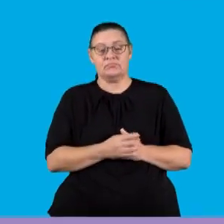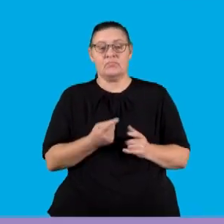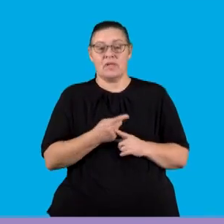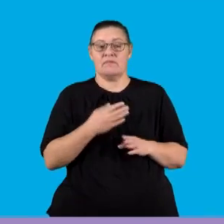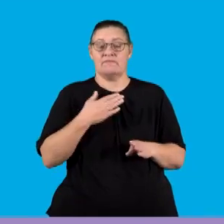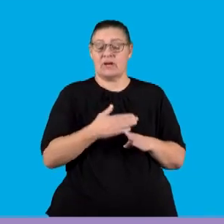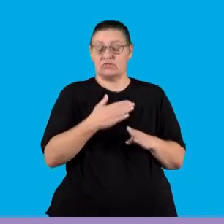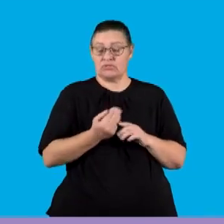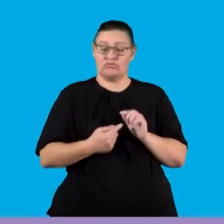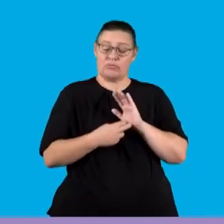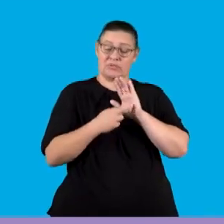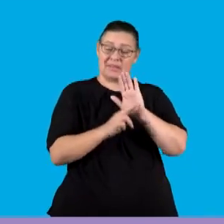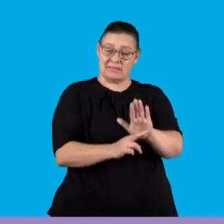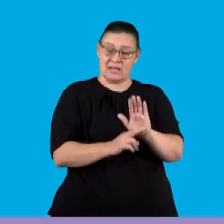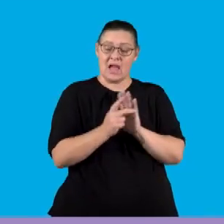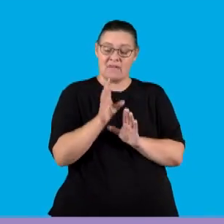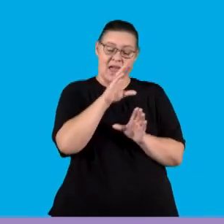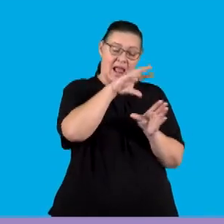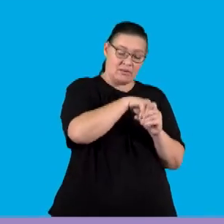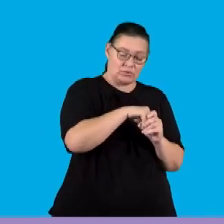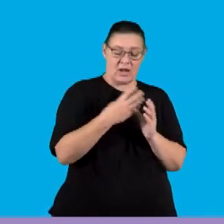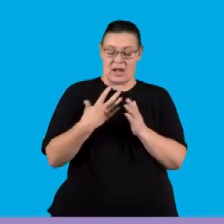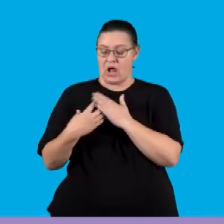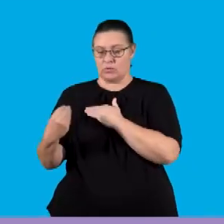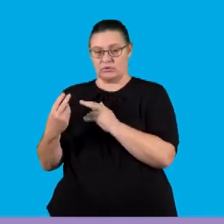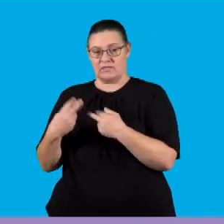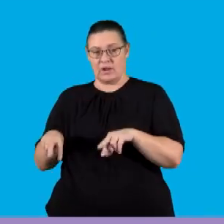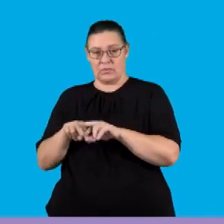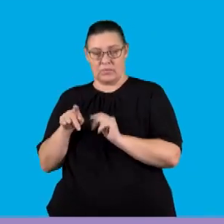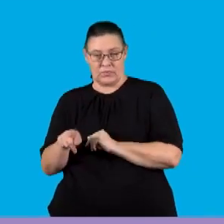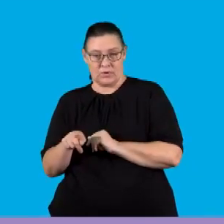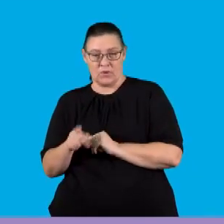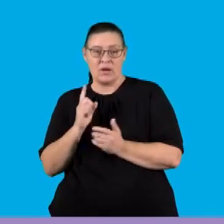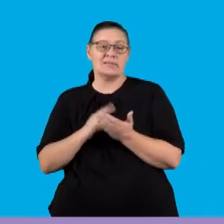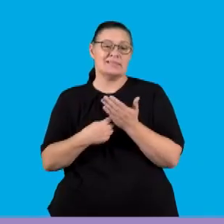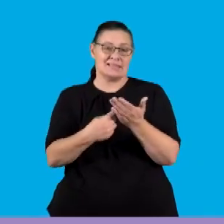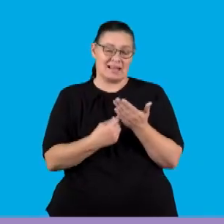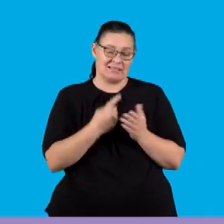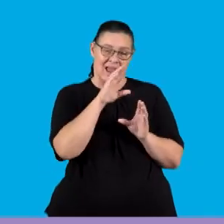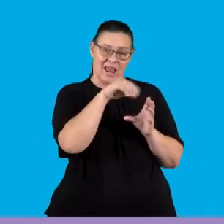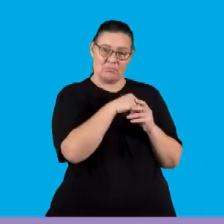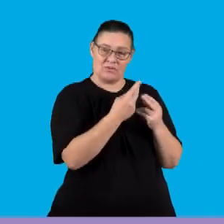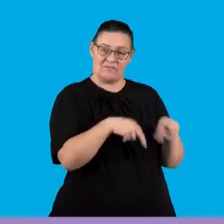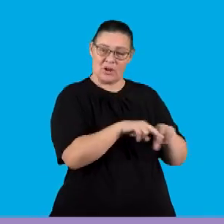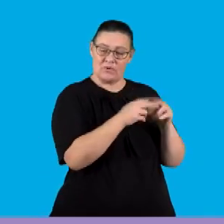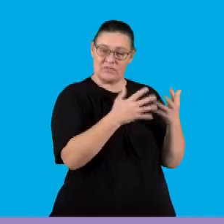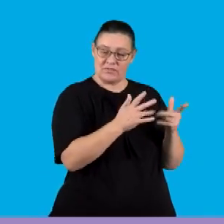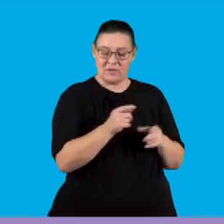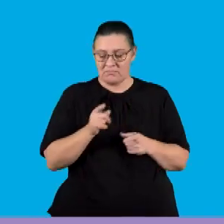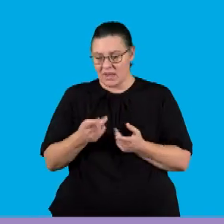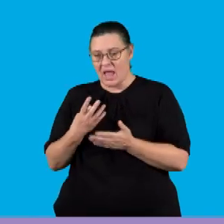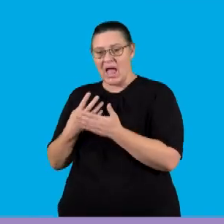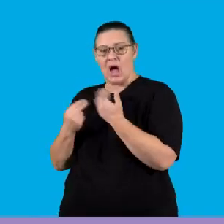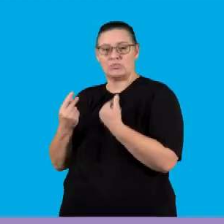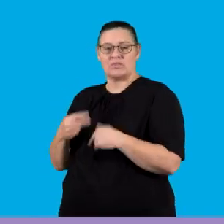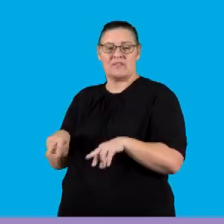when we represent functions, there are input values and output values. So we've already discussed those input values. Let's